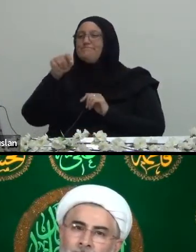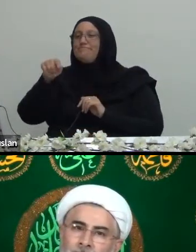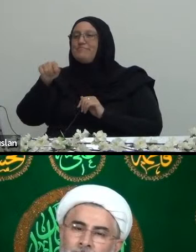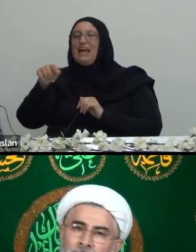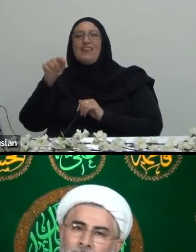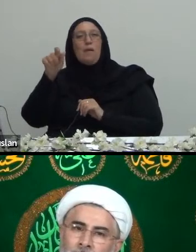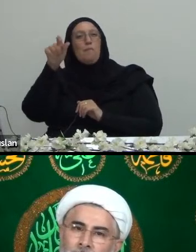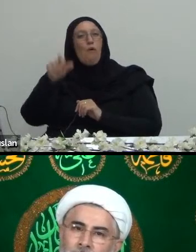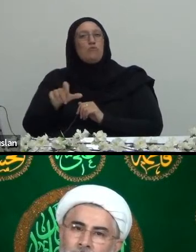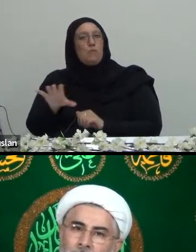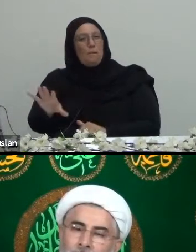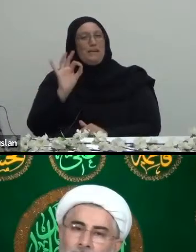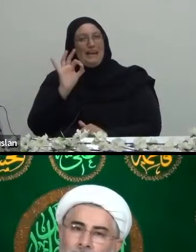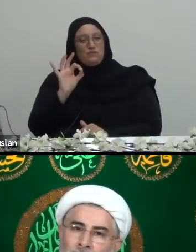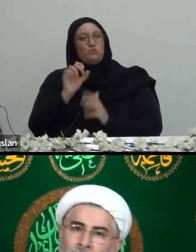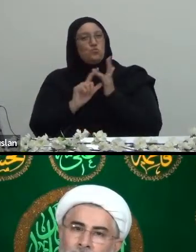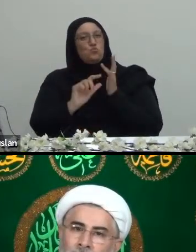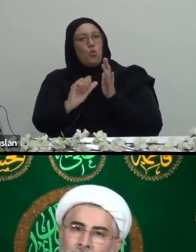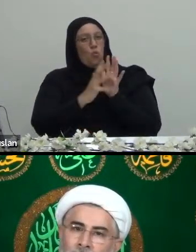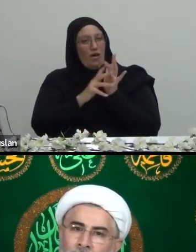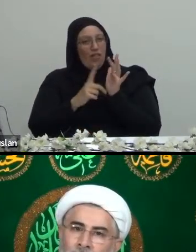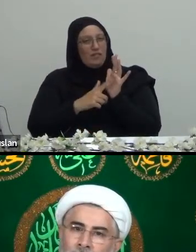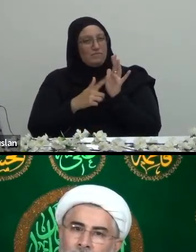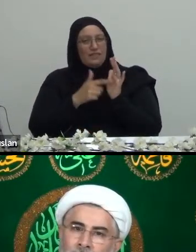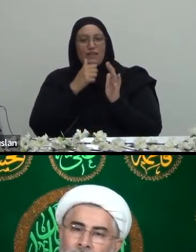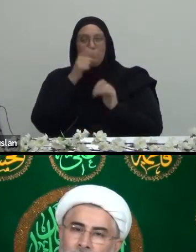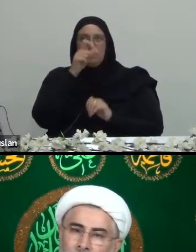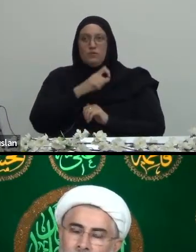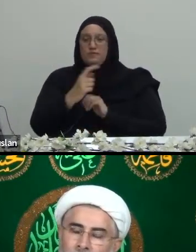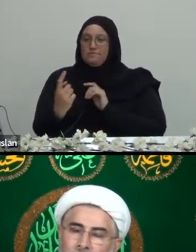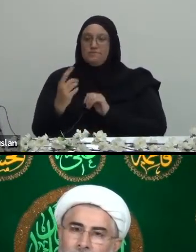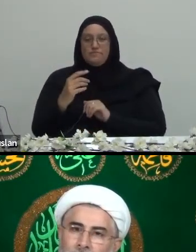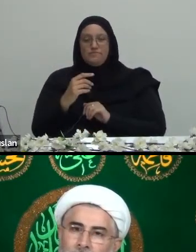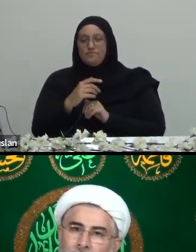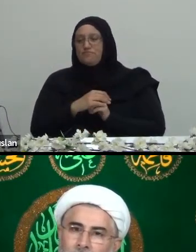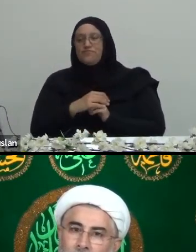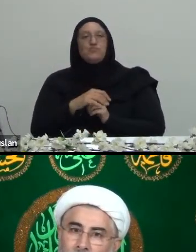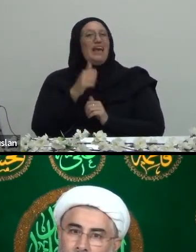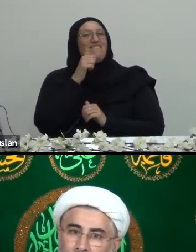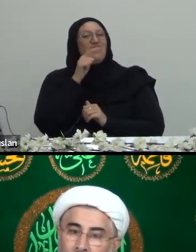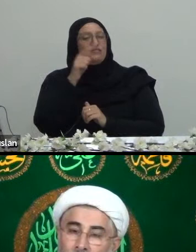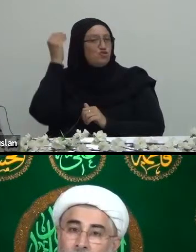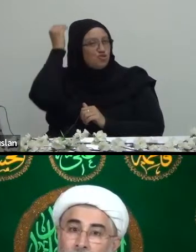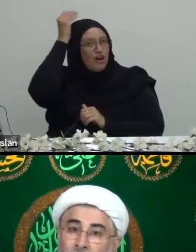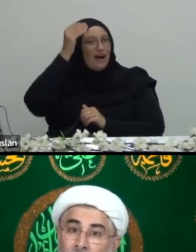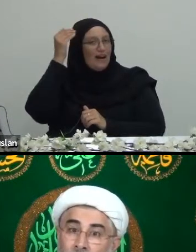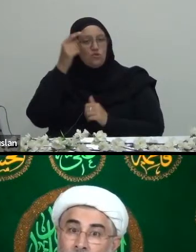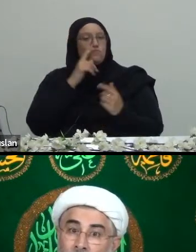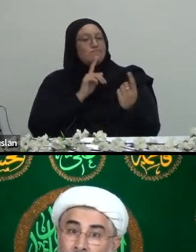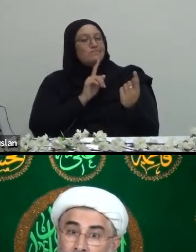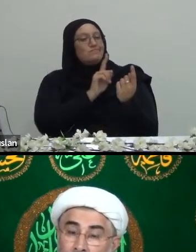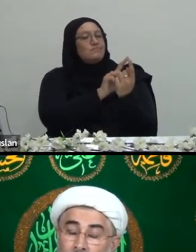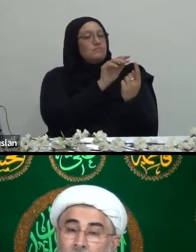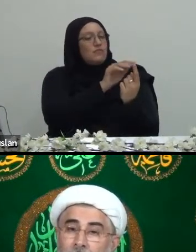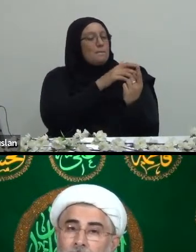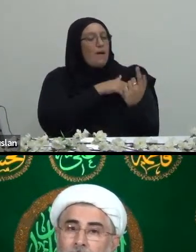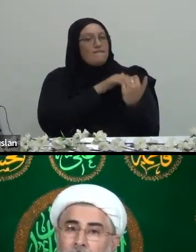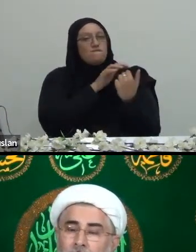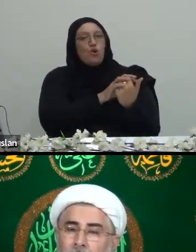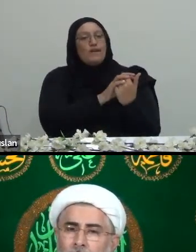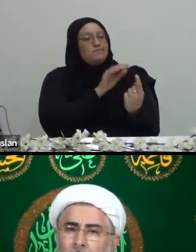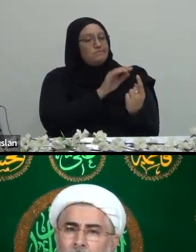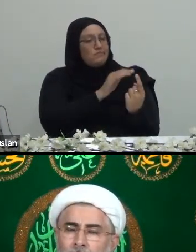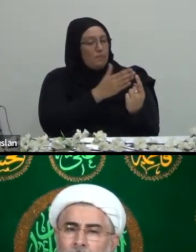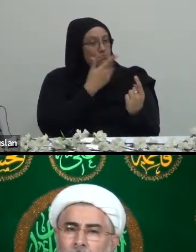say. So let's say somebody approaches you. Sheikhna, you approach a friend of yours and you say, will